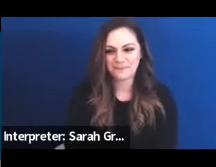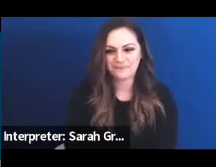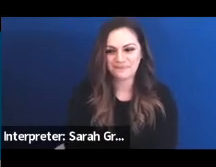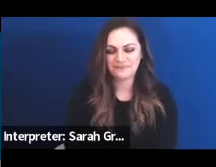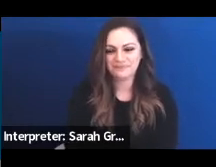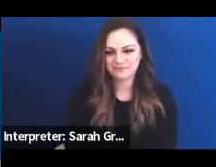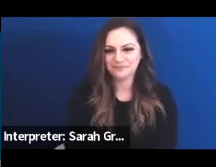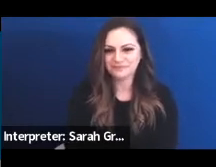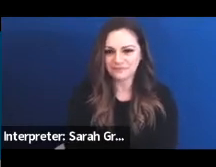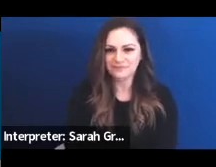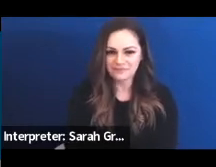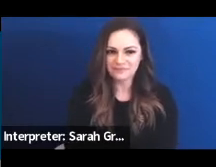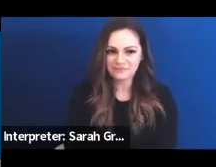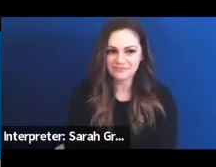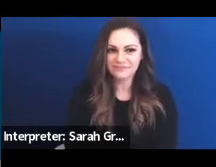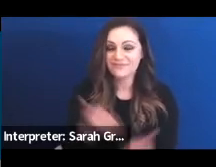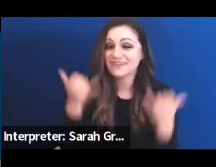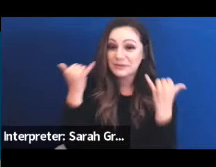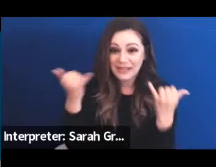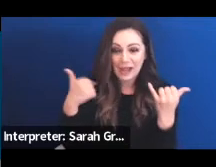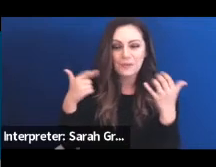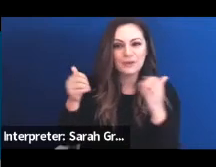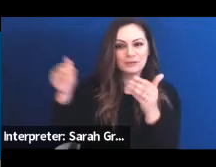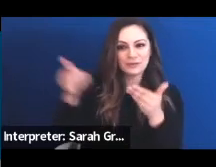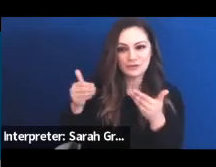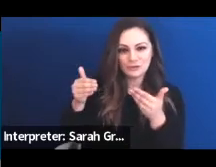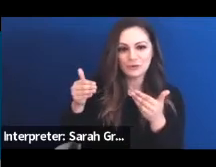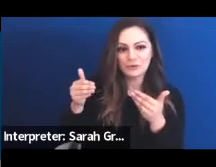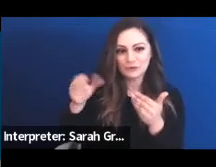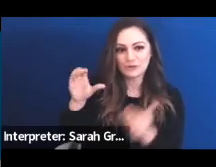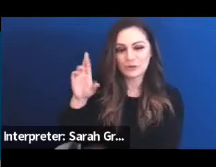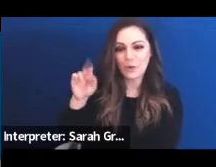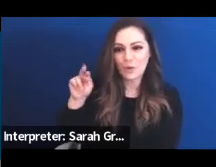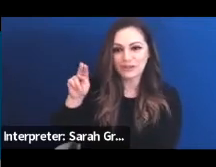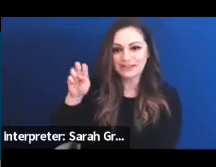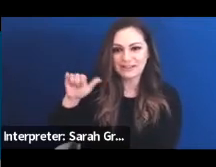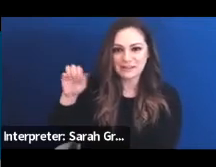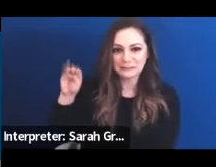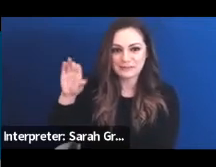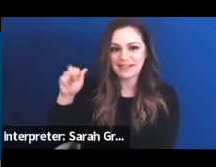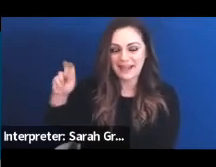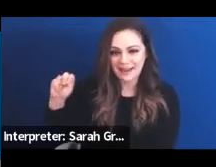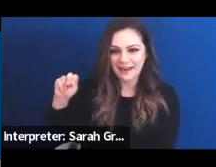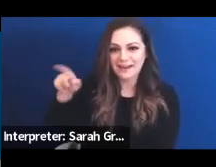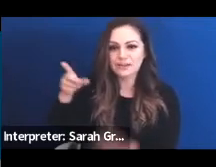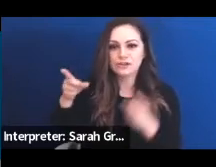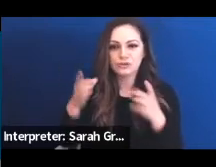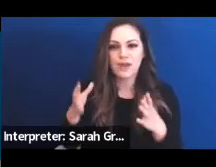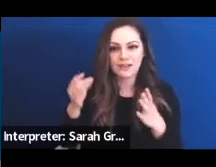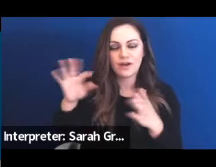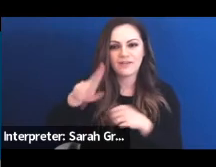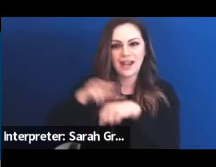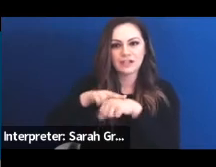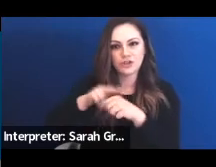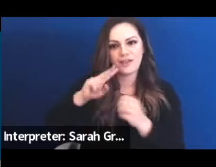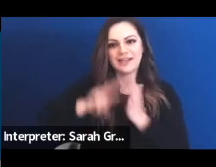And with that, I'd like to introduce Courtney McKeon, Director of National Stigma Initiative at Shatterproof, to provide an overview